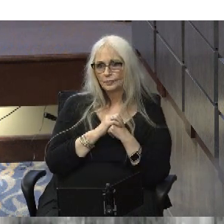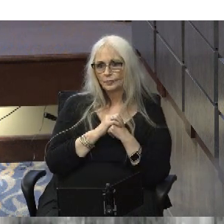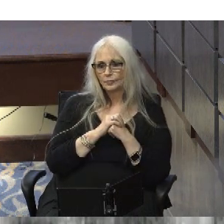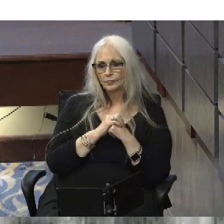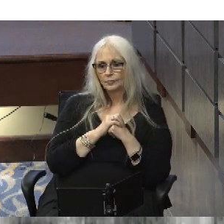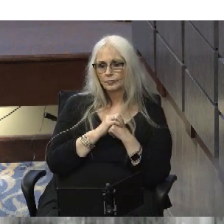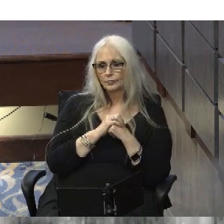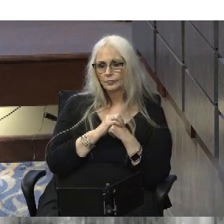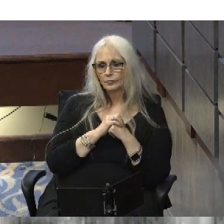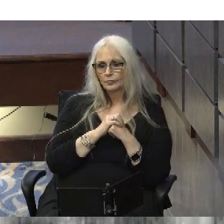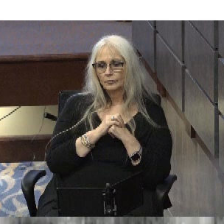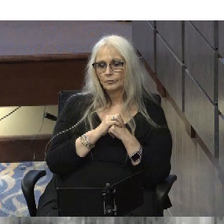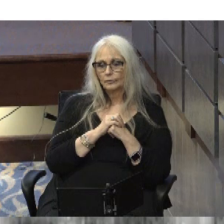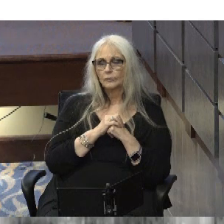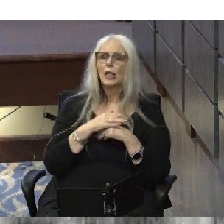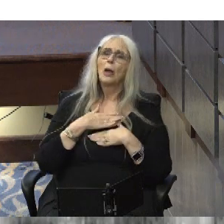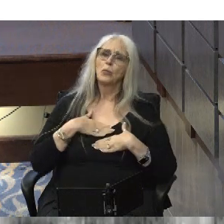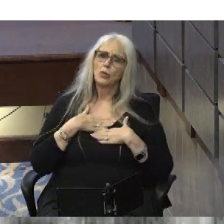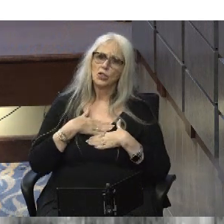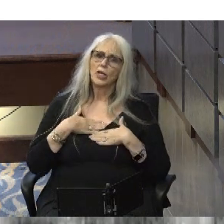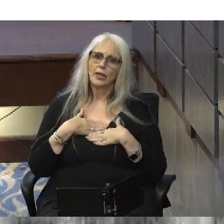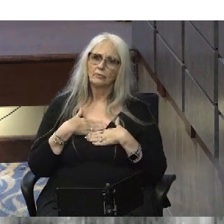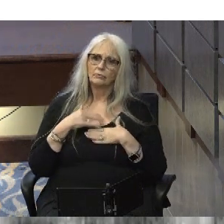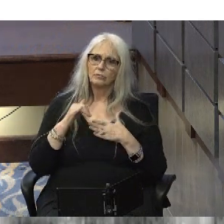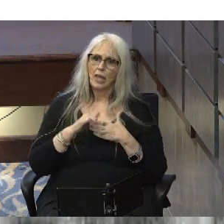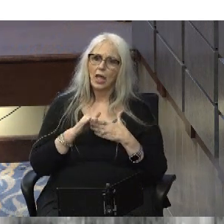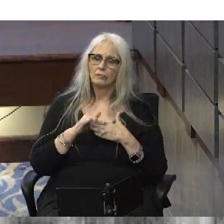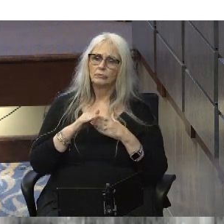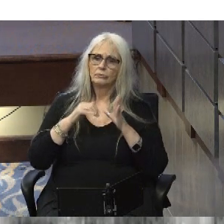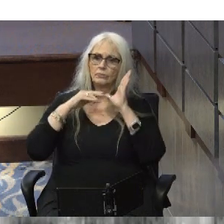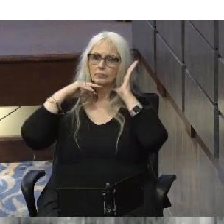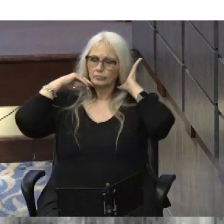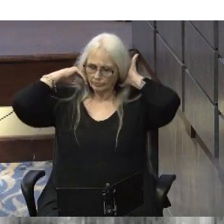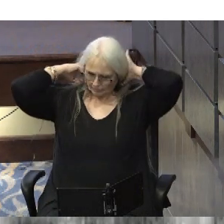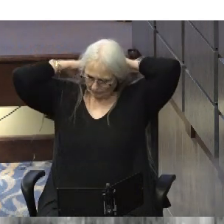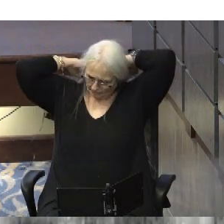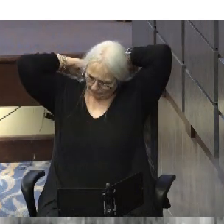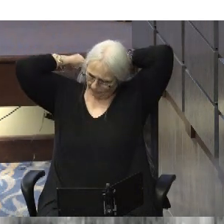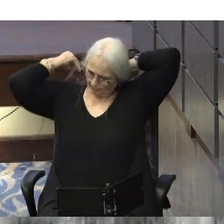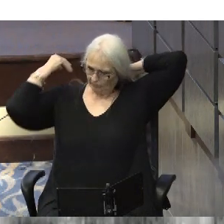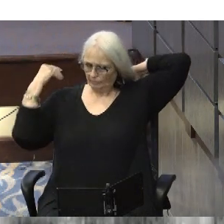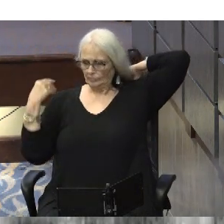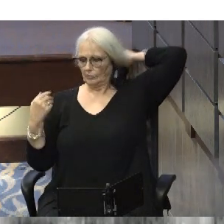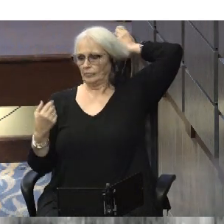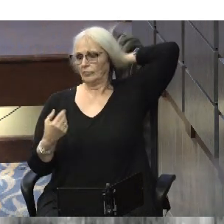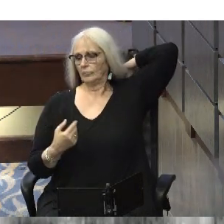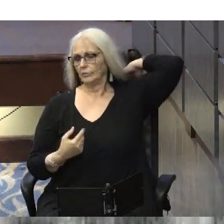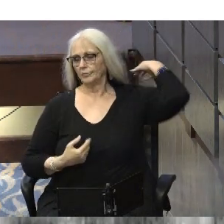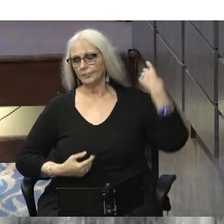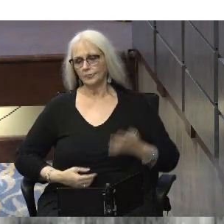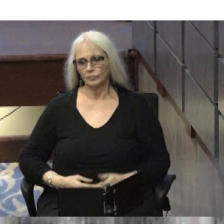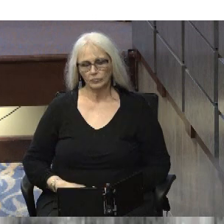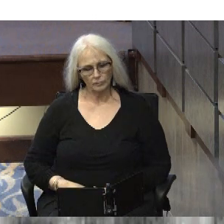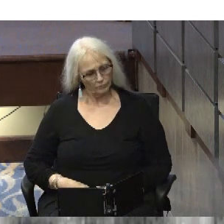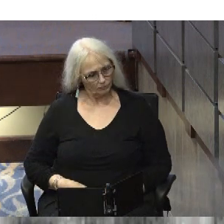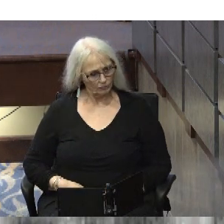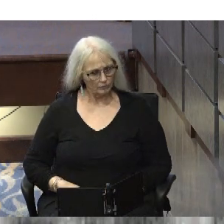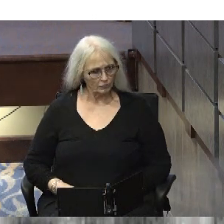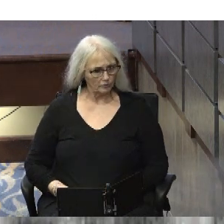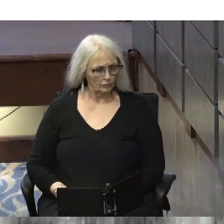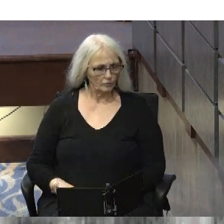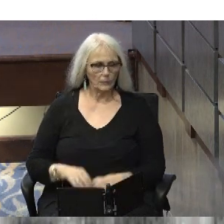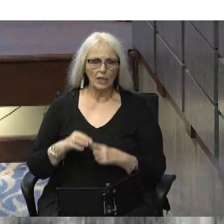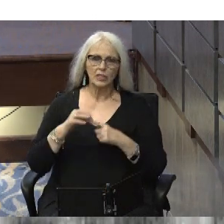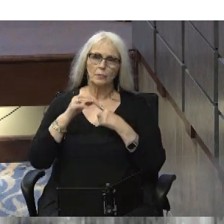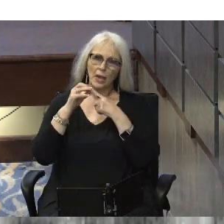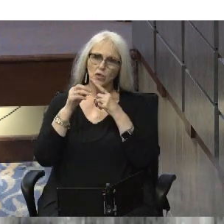I appreciate that. I appreciate that intention for our homeless and at-risk veterans, especially given certain projects that are